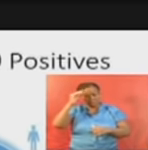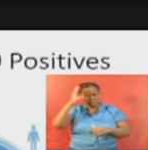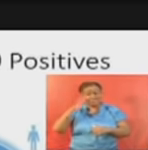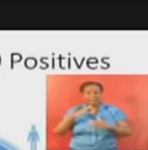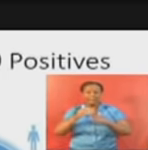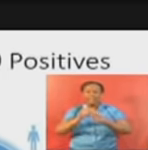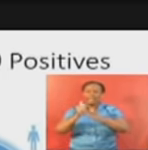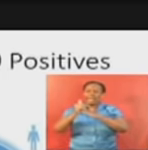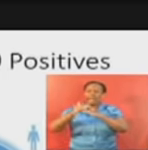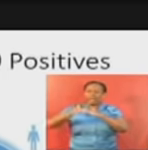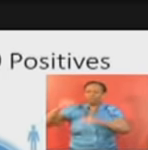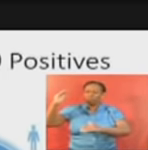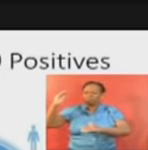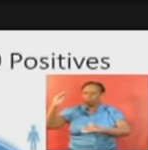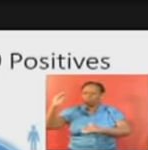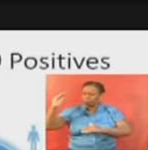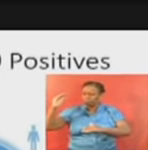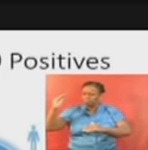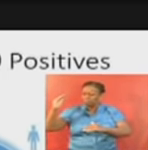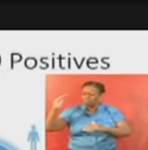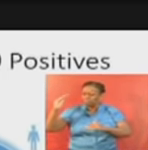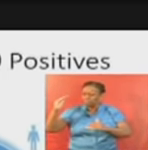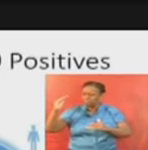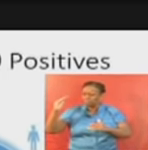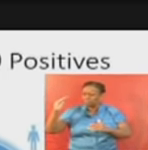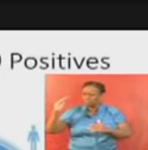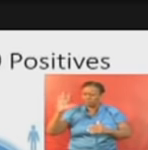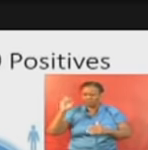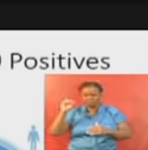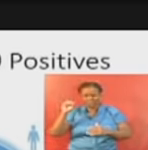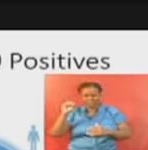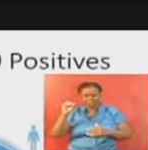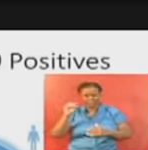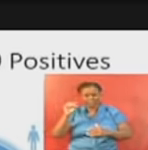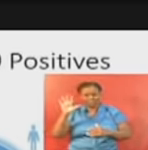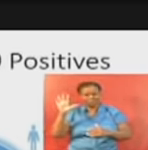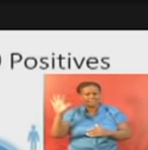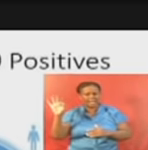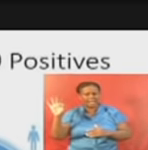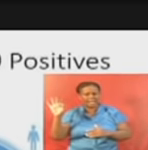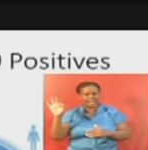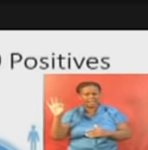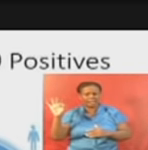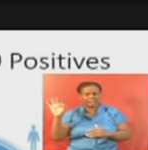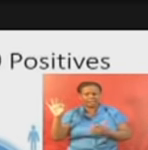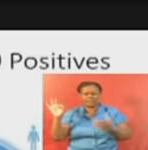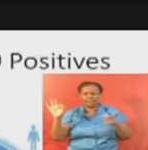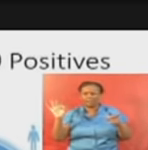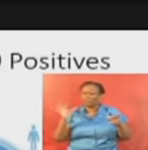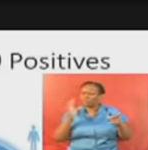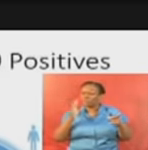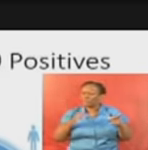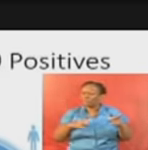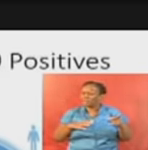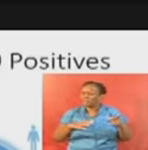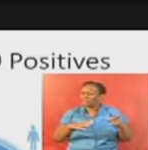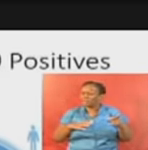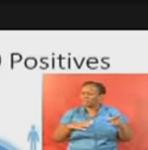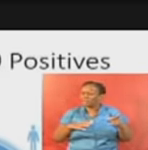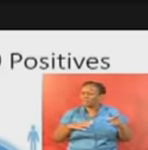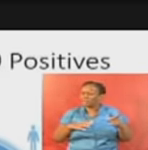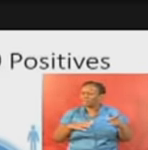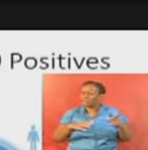that between 50 and 59 years of age, women outnumber men, but overall, there are